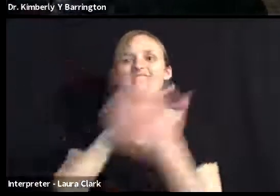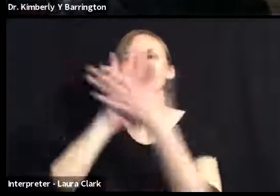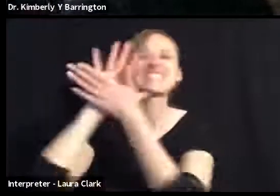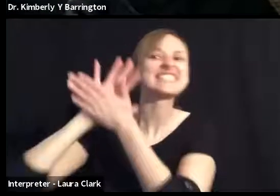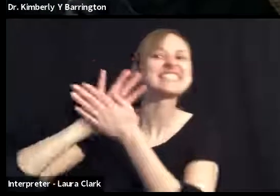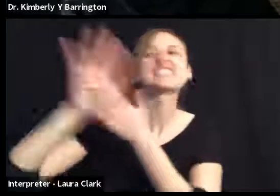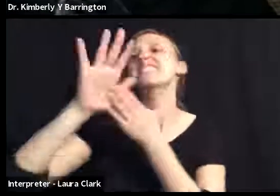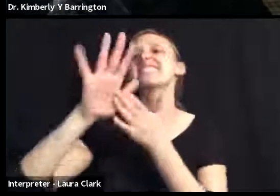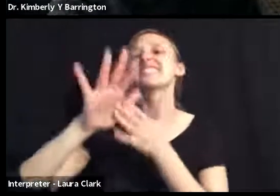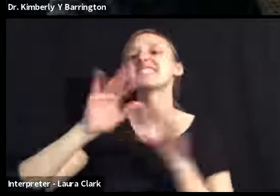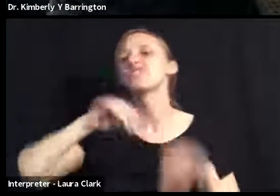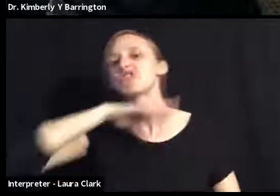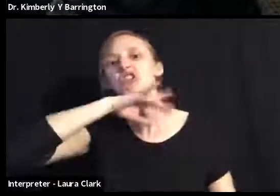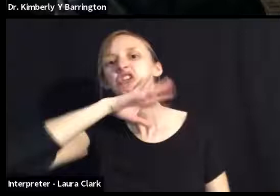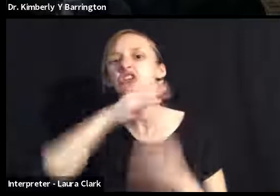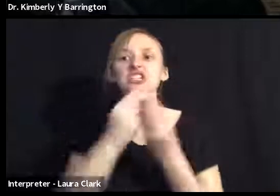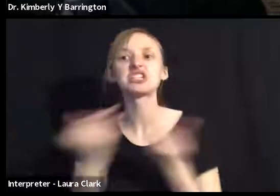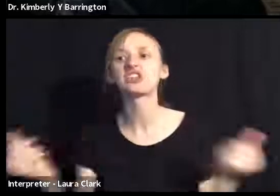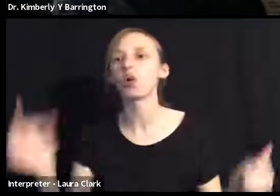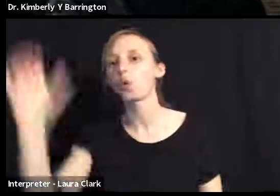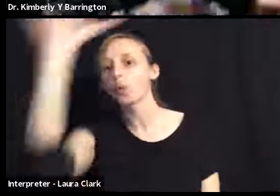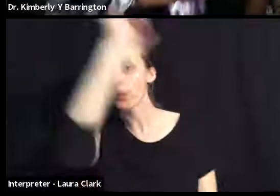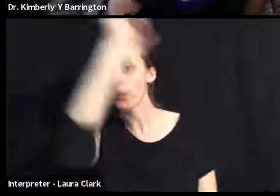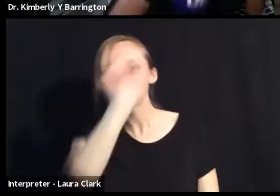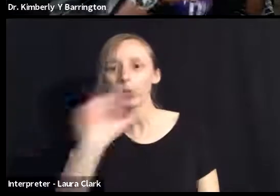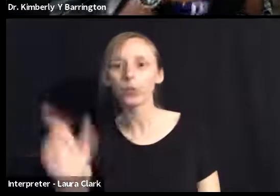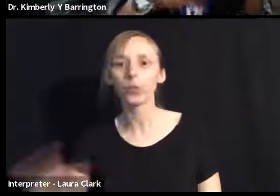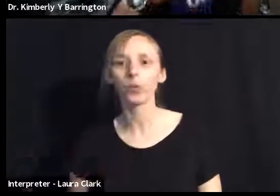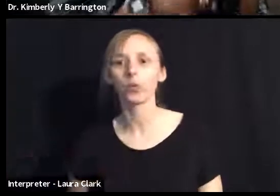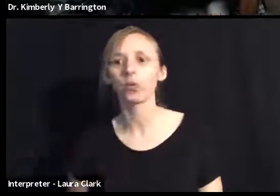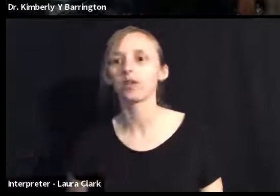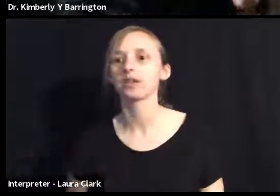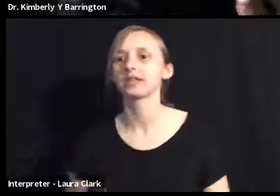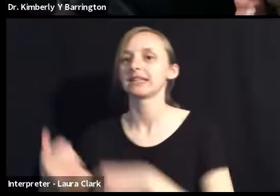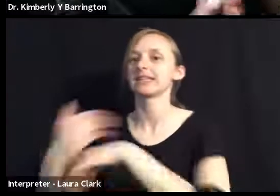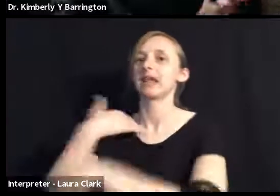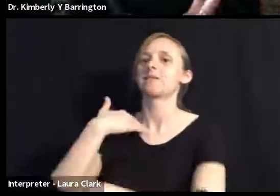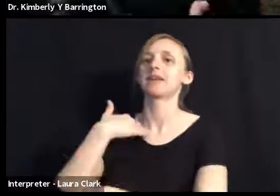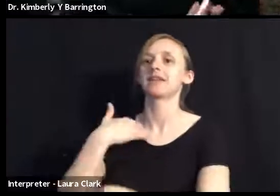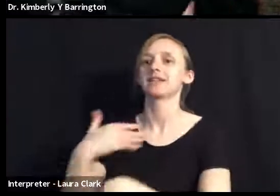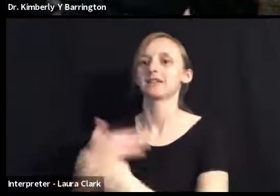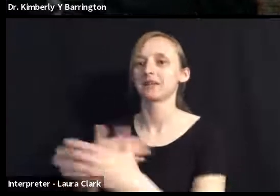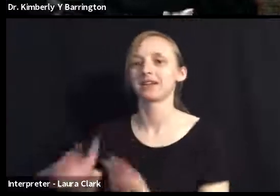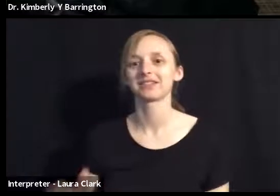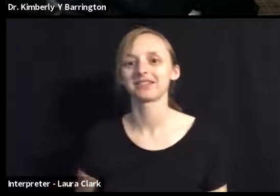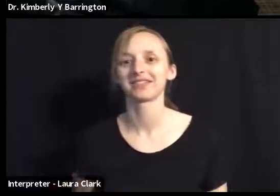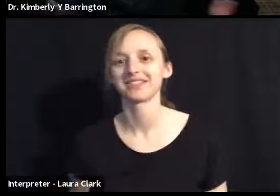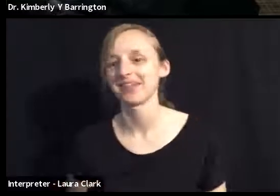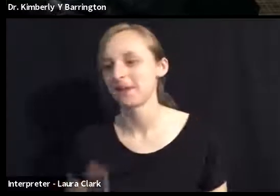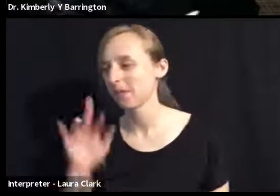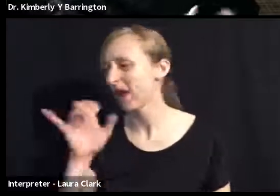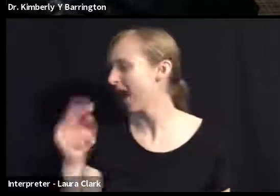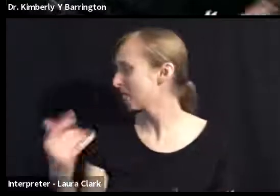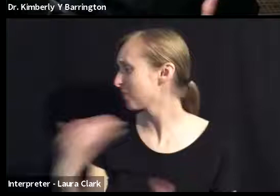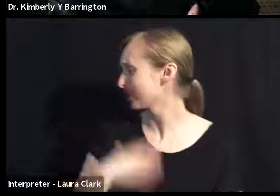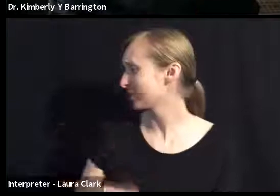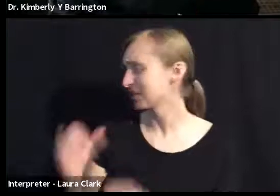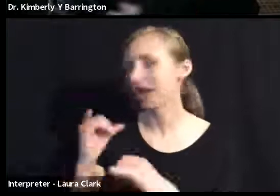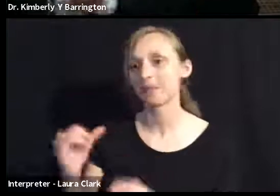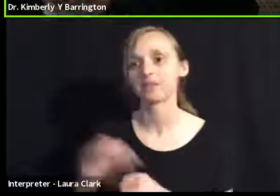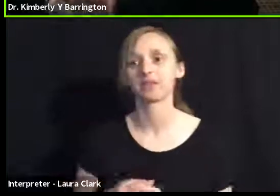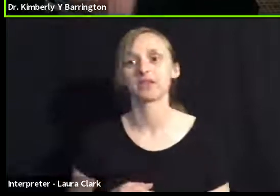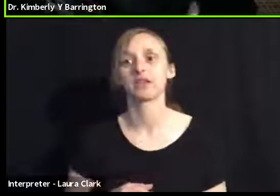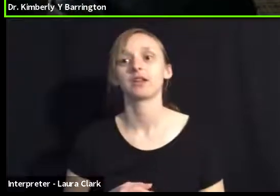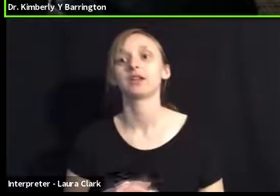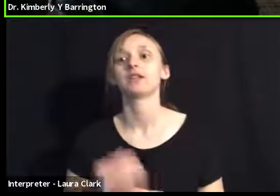God. Please just mail me over a packet so I can get my purple spray bottle. Make sure you sanitize